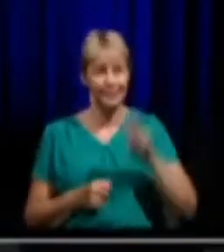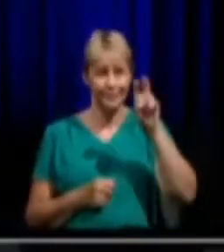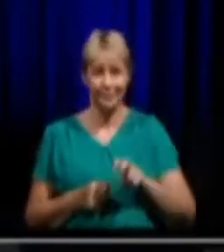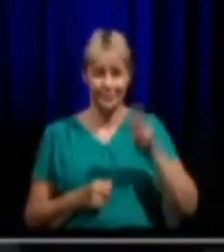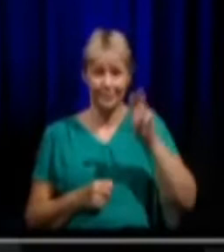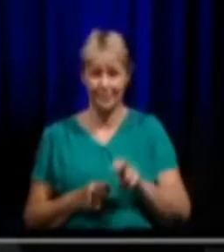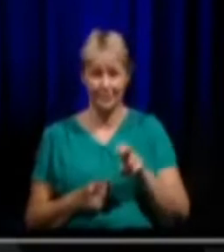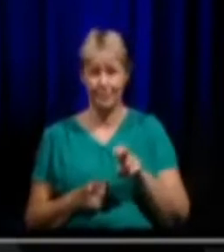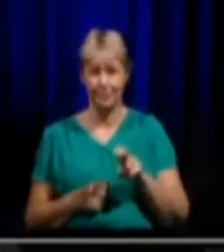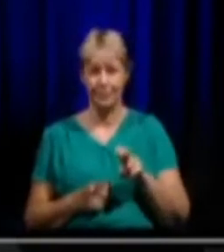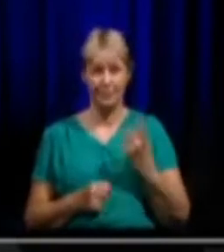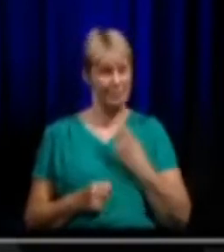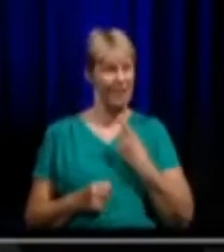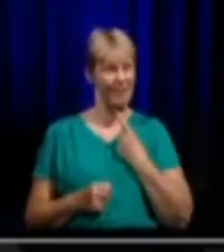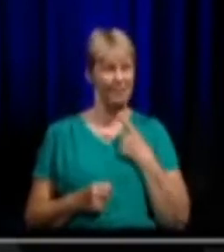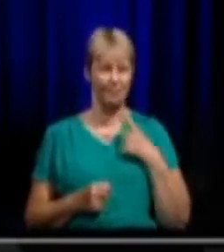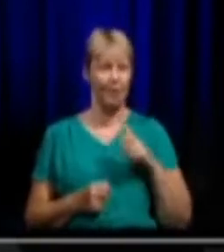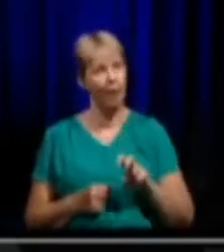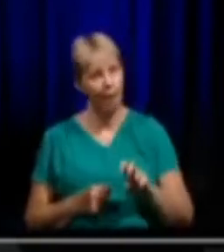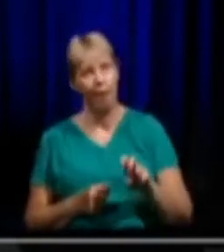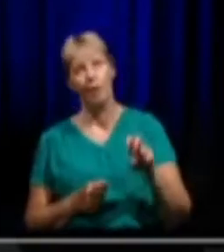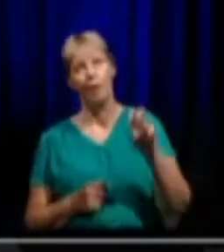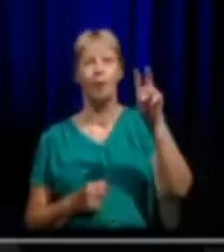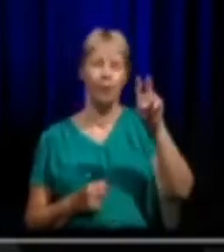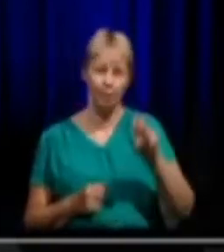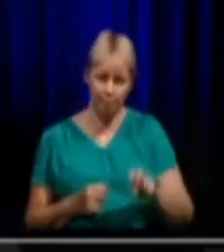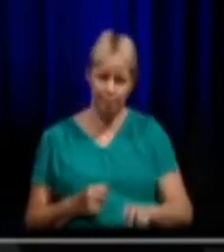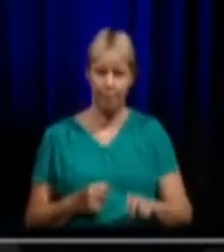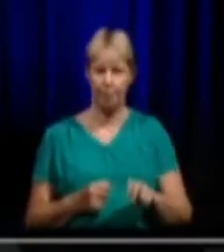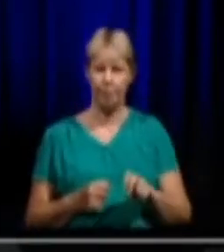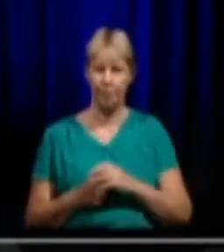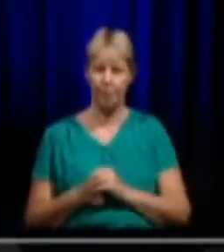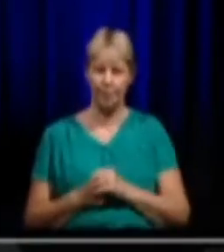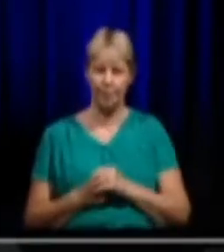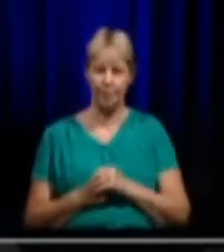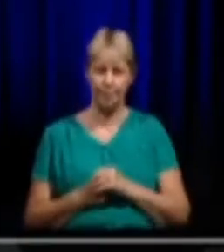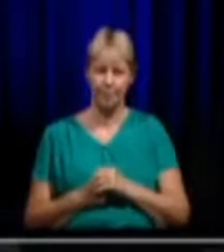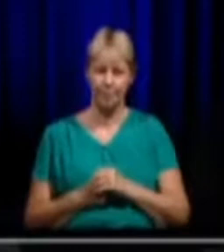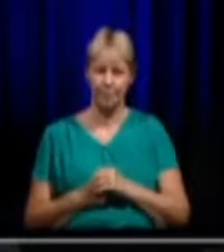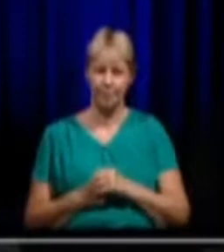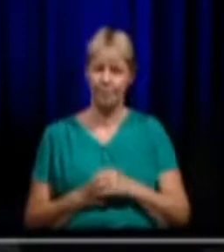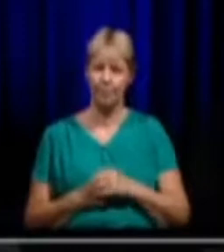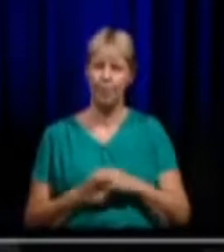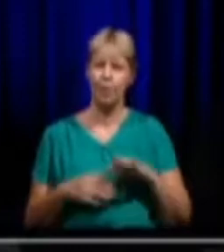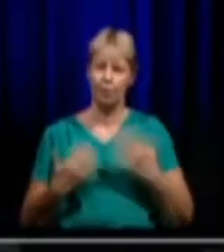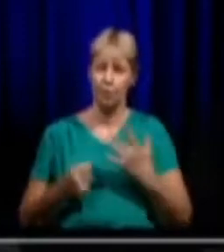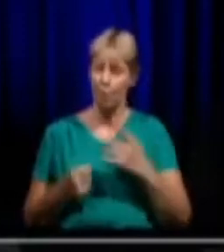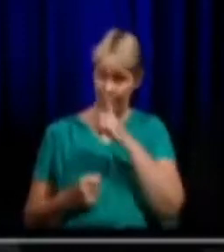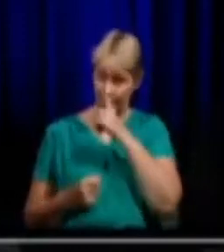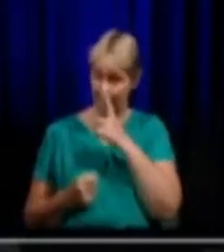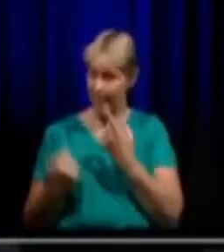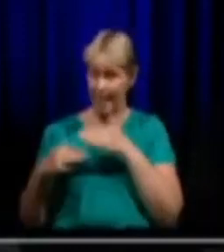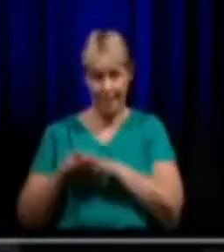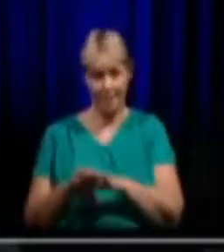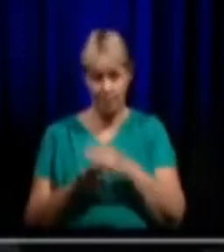Jesus and propel you towards him? So we need to identify who are the people that we're allowing into our lives to influence us, and who